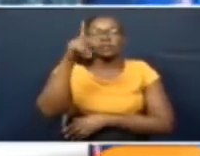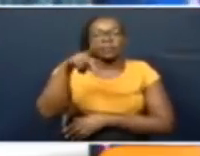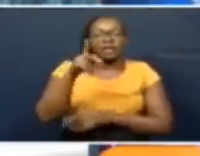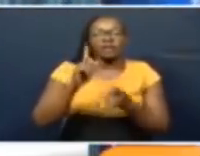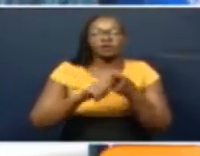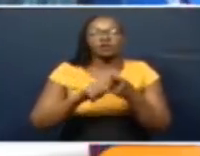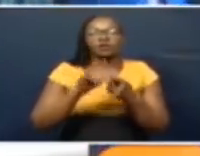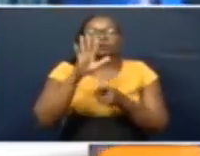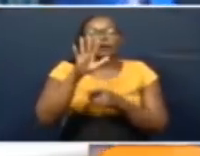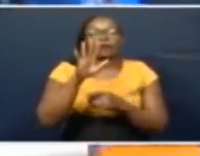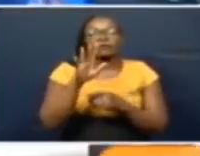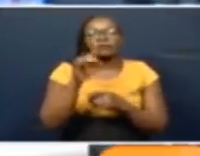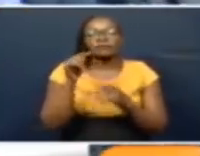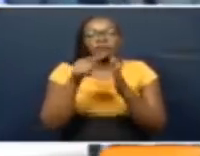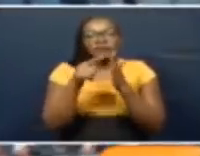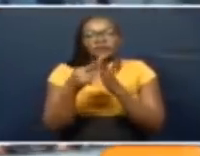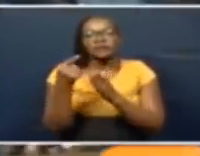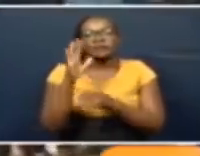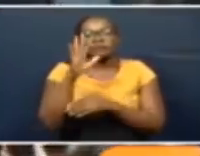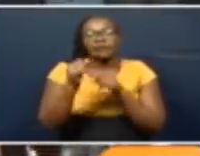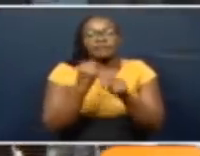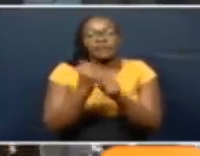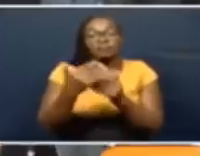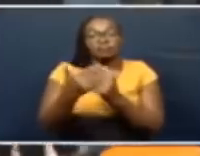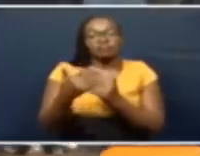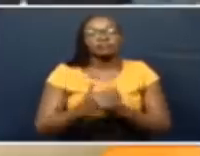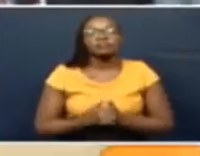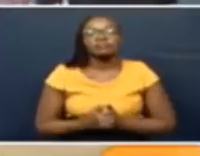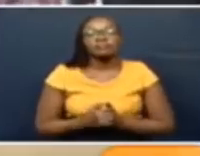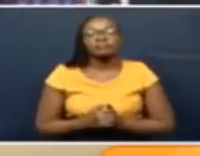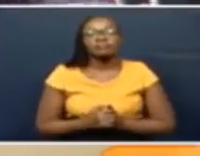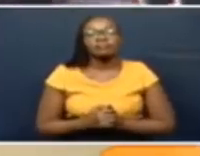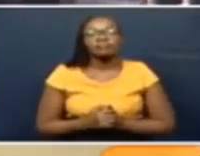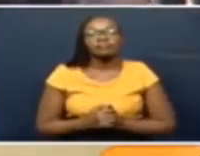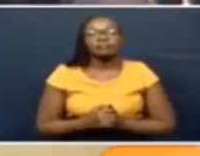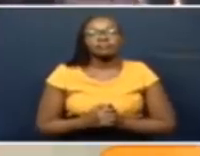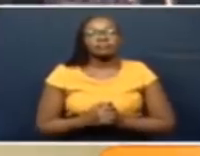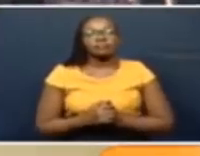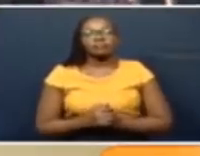5 years. Jackie Maribe for The Big Question.